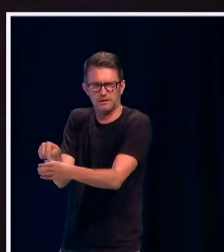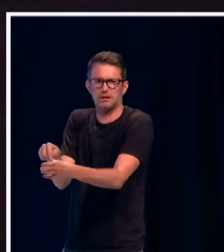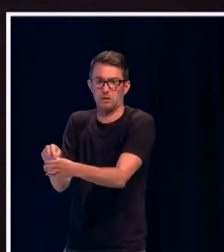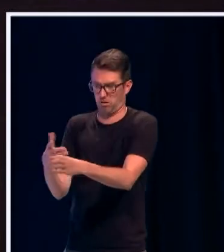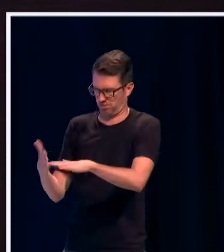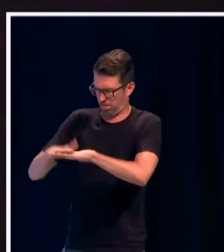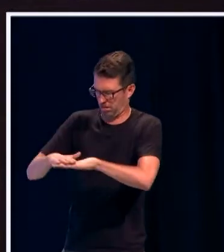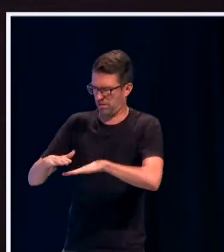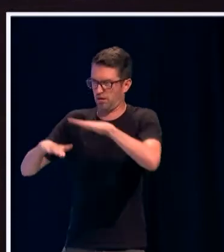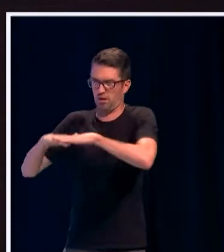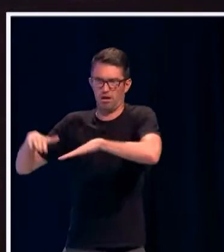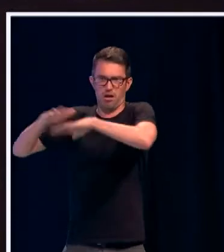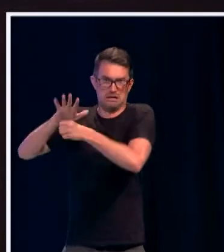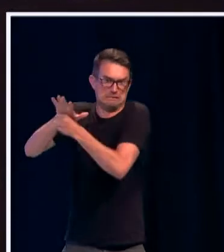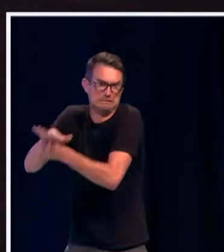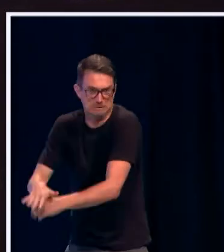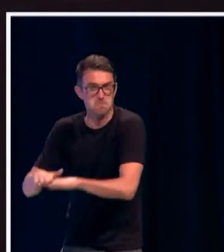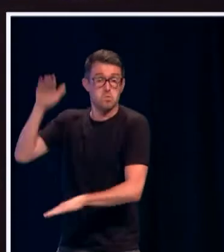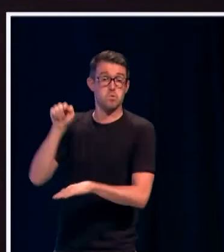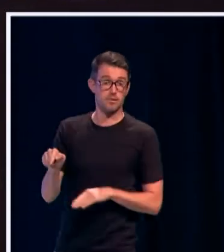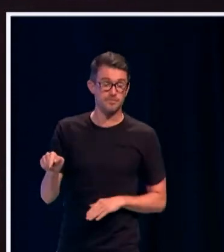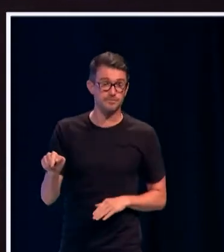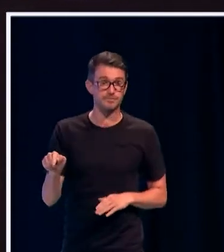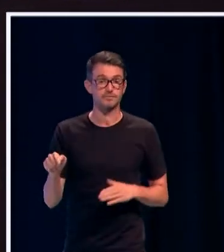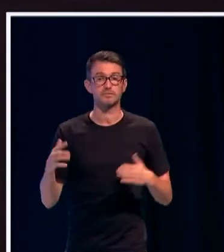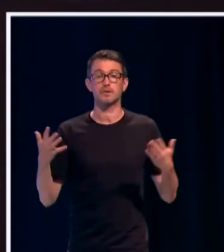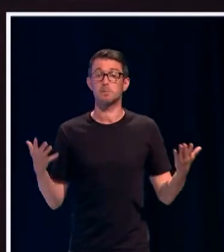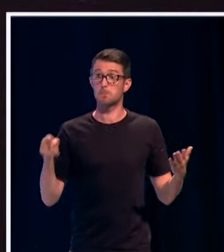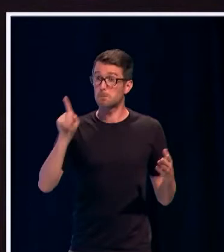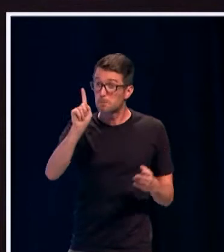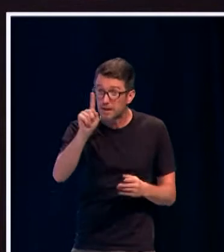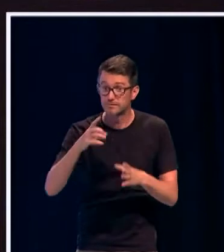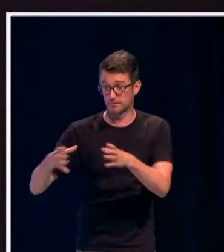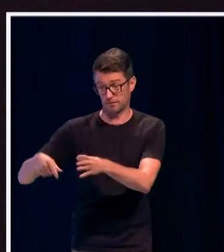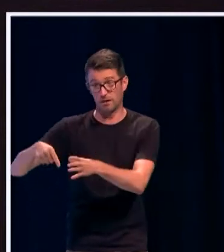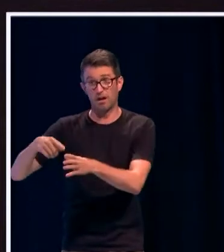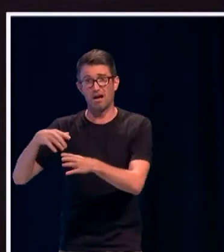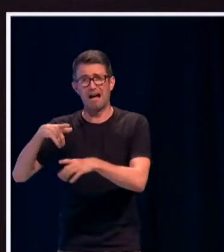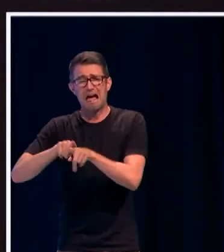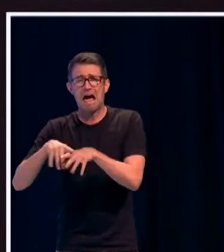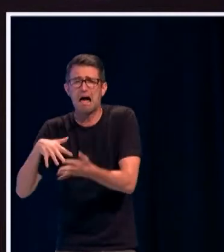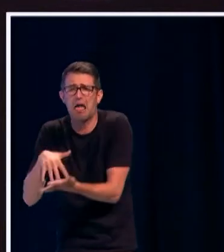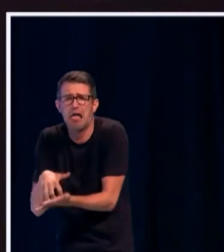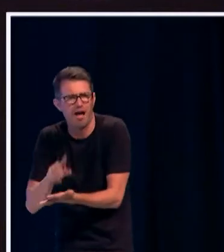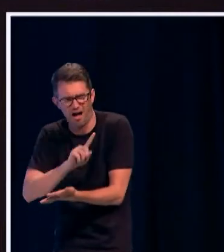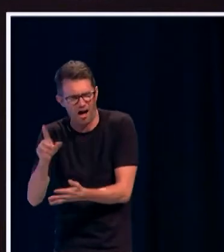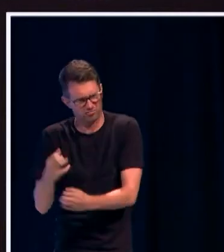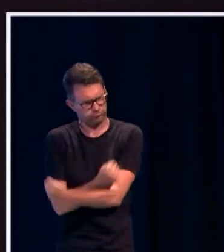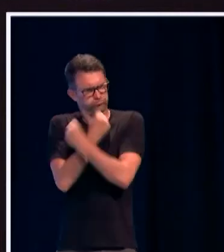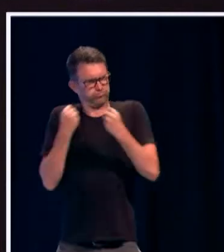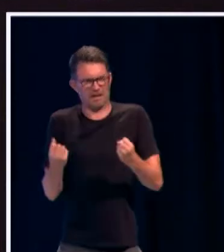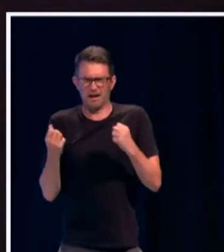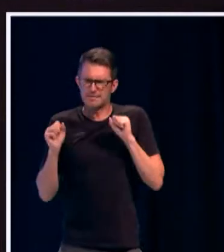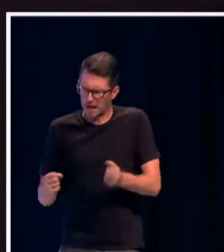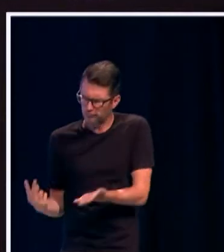the time, but we are change maker and contributor to our family, society, and for the implementations